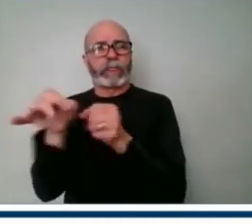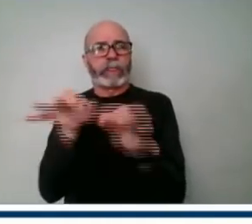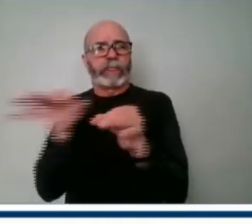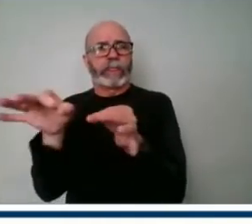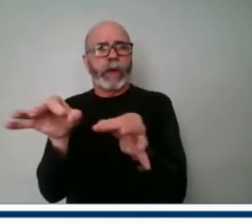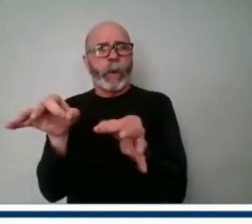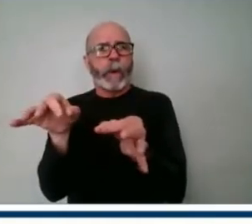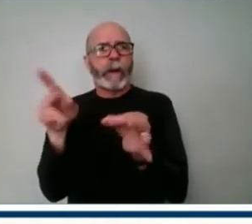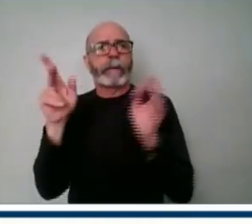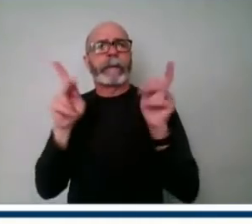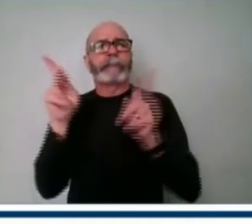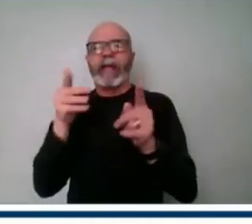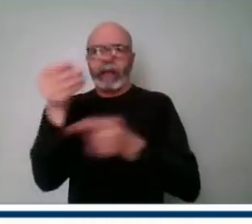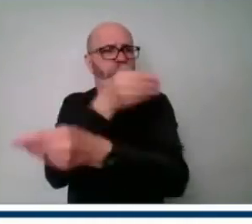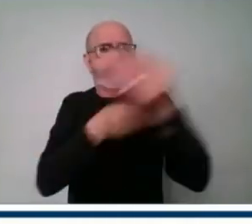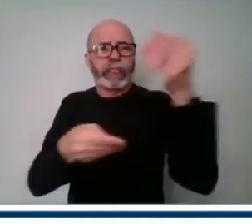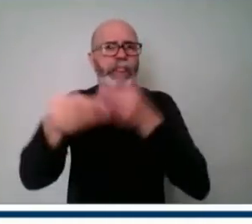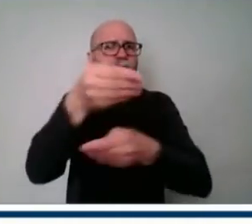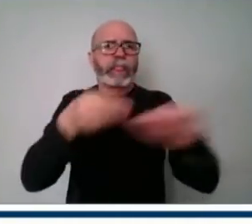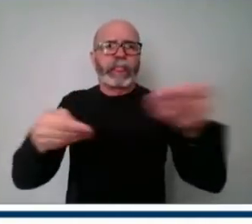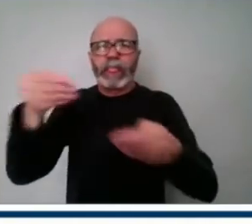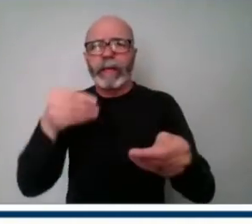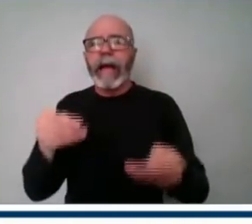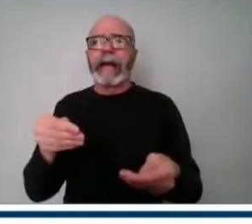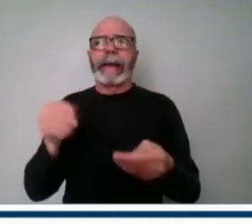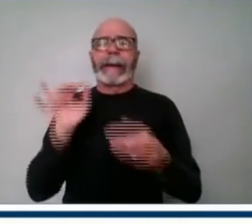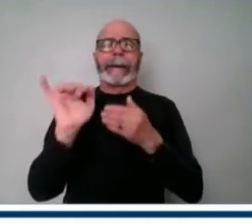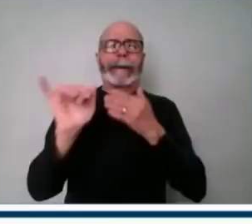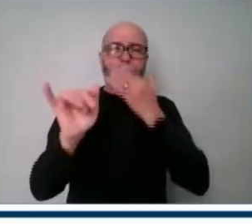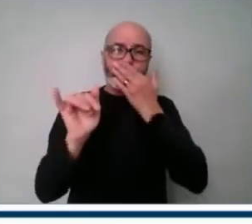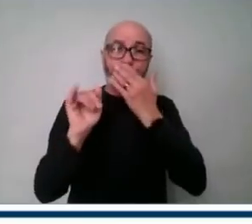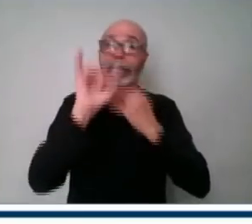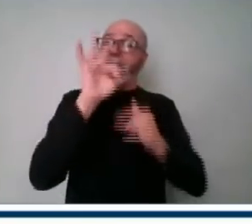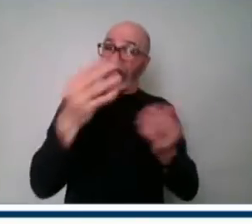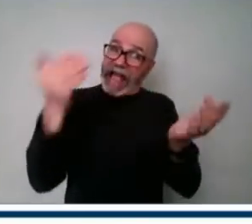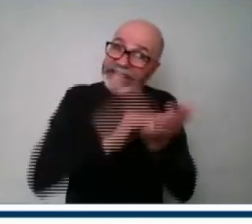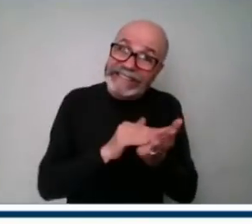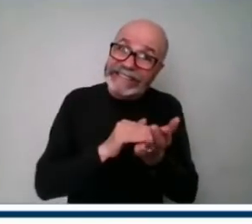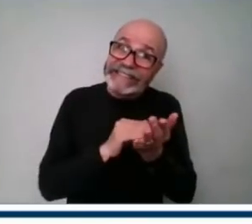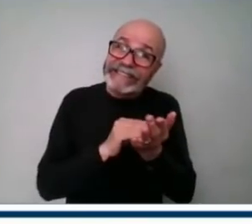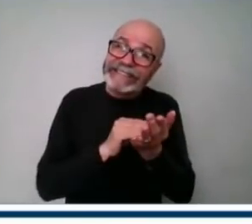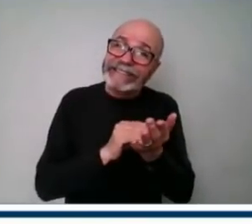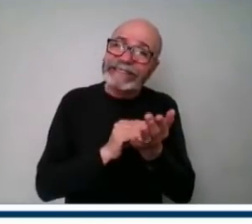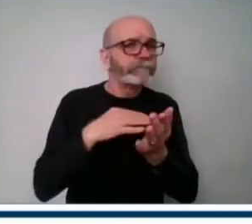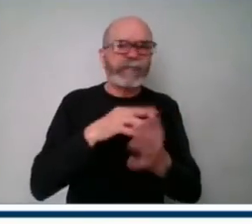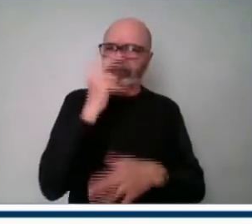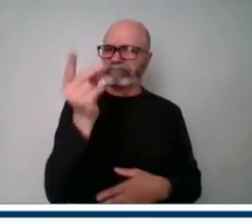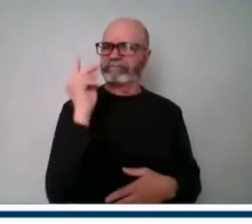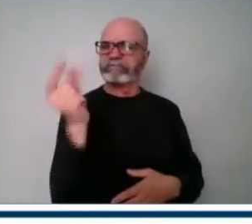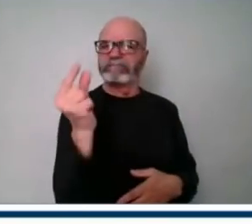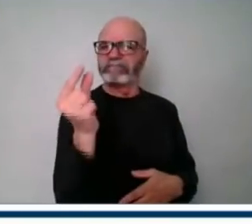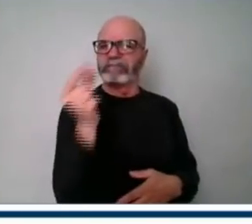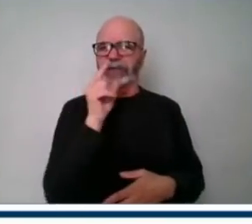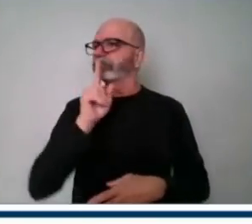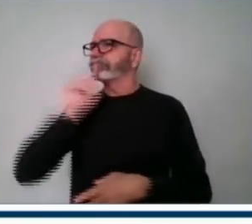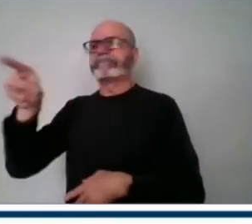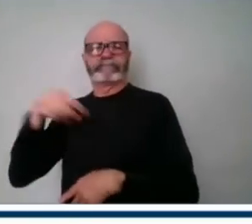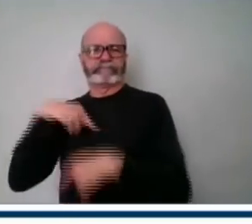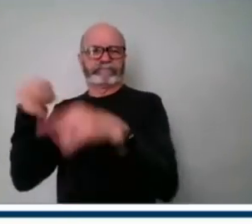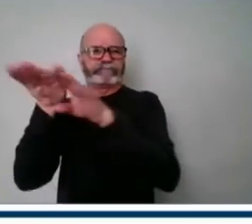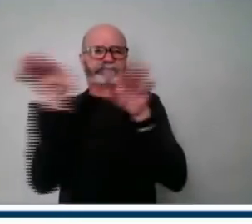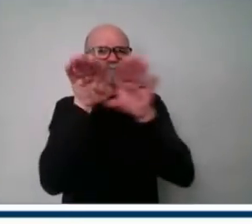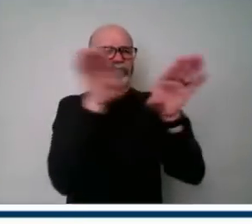for variant. So yes, we will act very quickly if we get a sense of the need to do that based on the epidemiology.